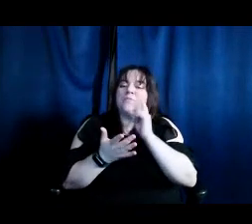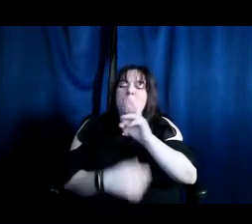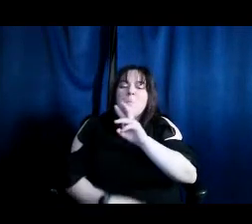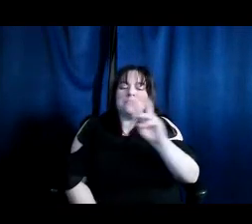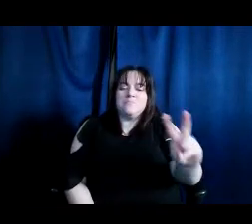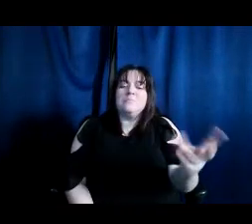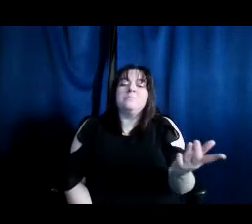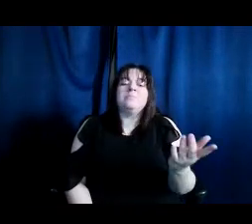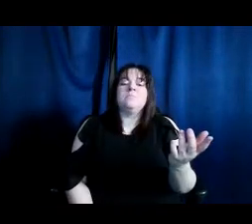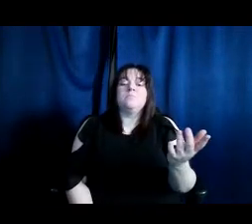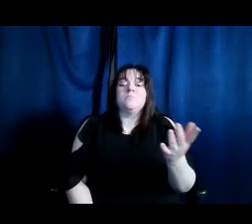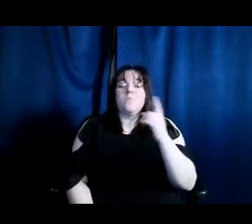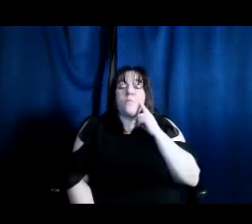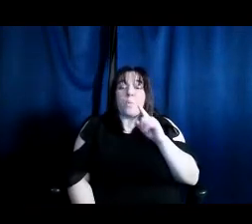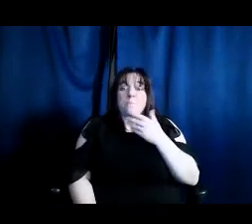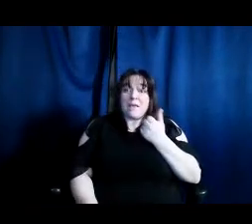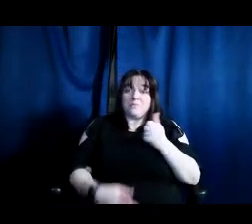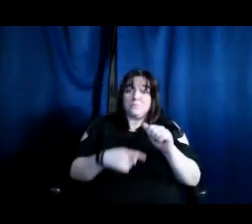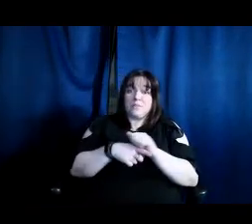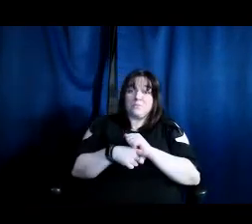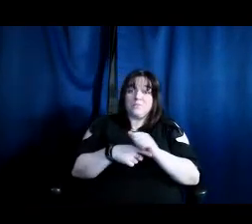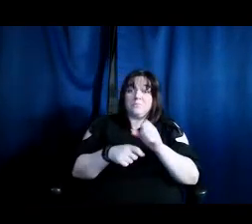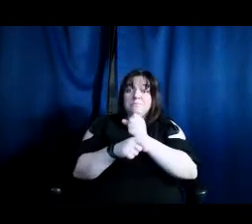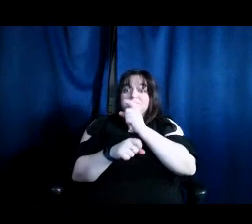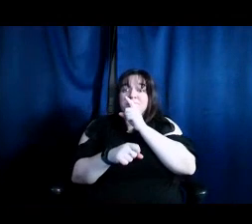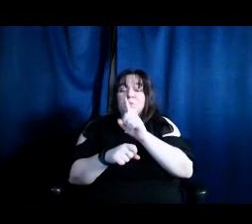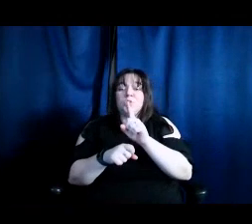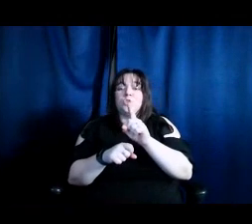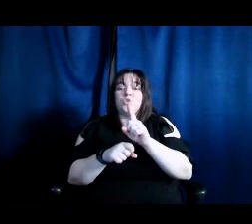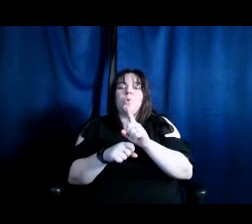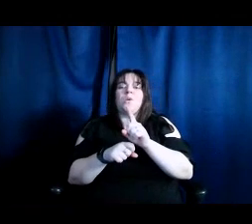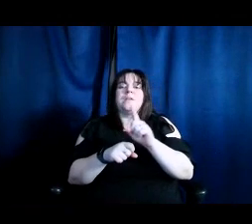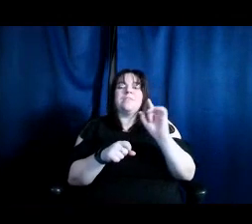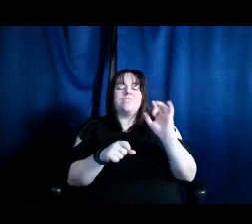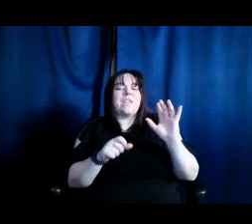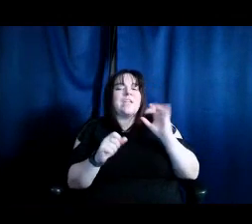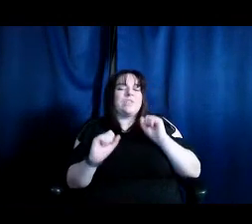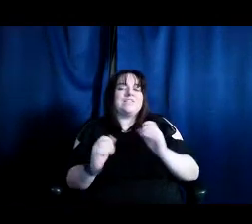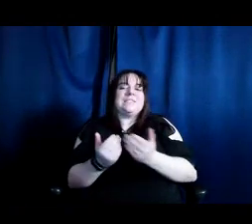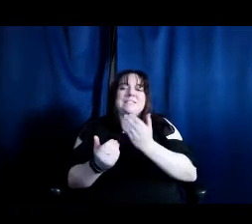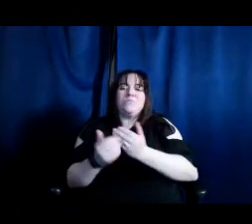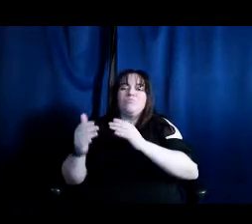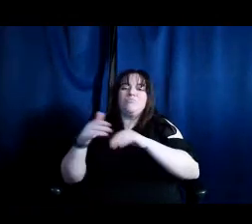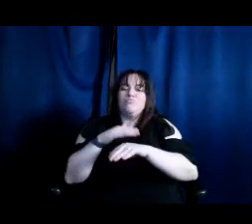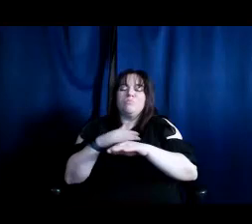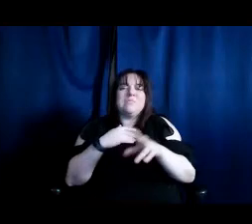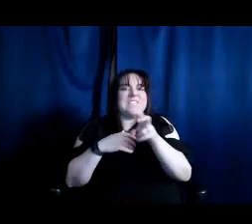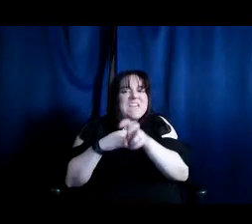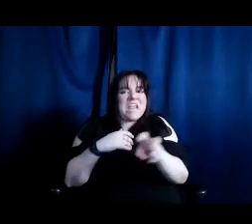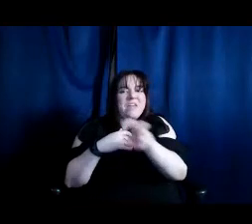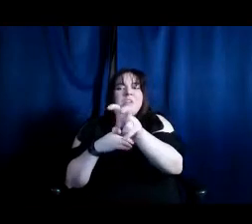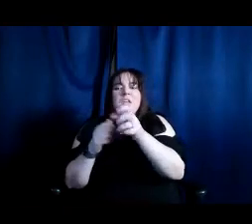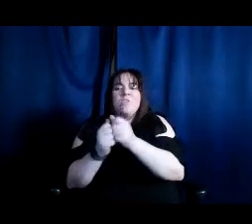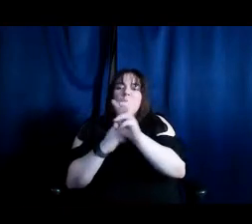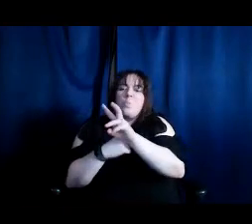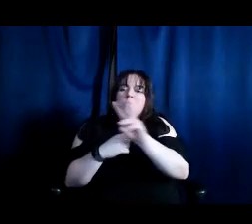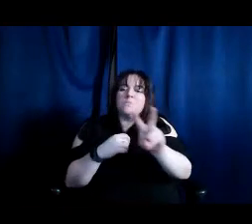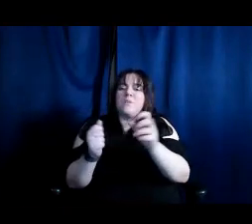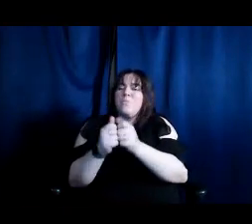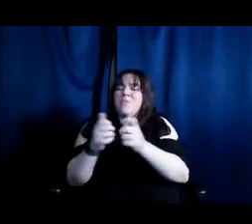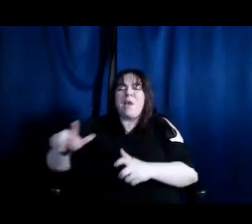Ensure interactive elements are reachable and usable, and make sure your website can be navigated without using a